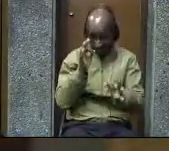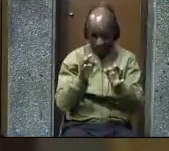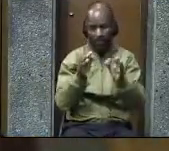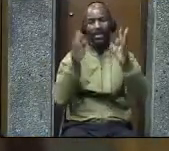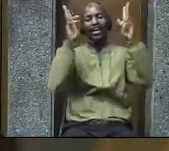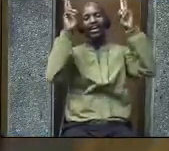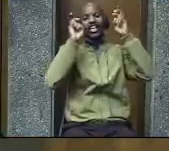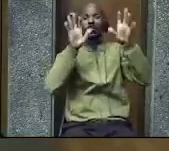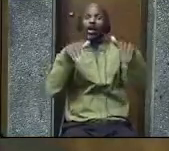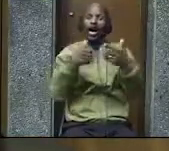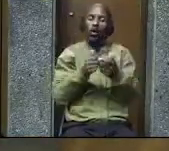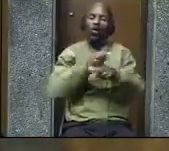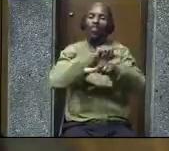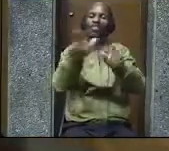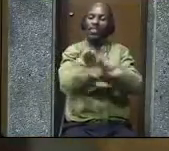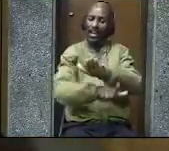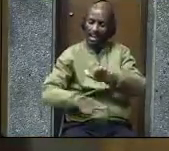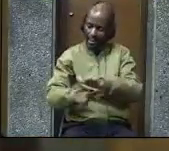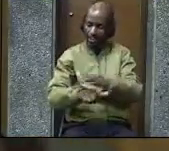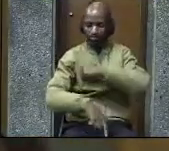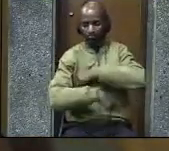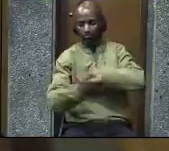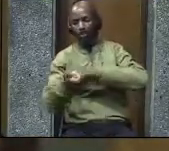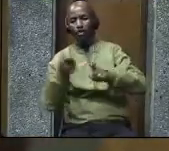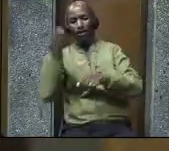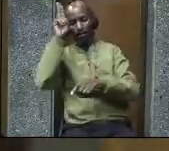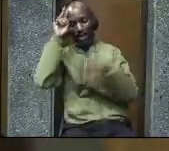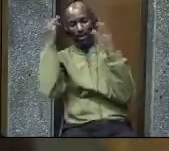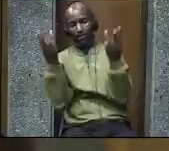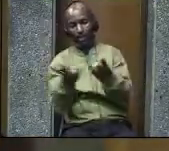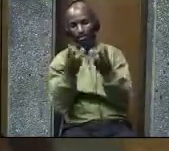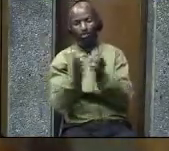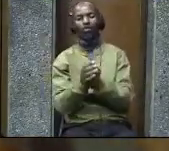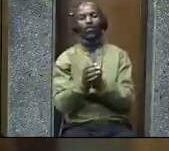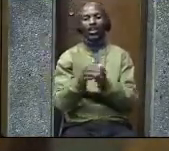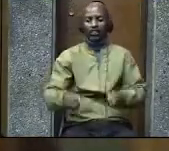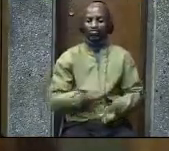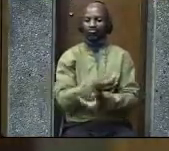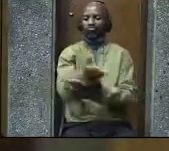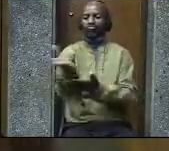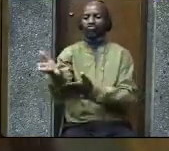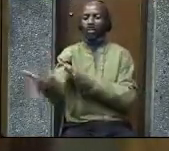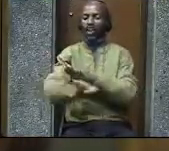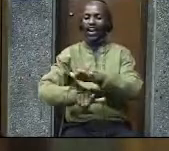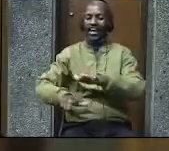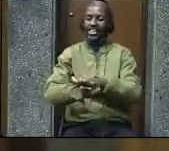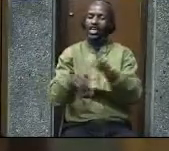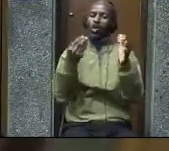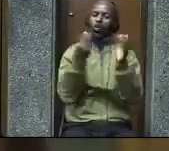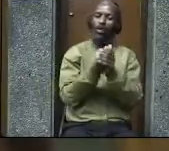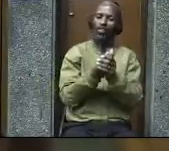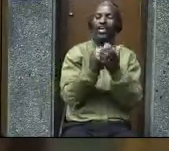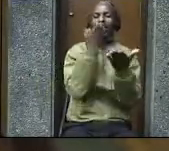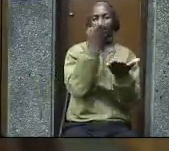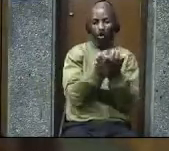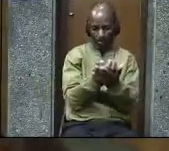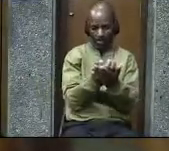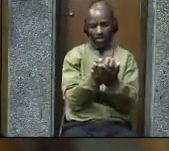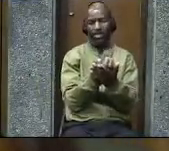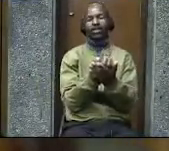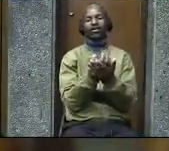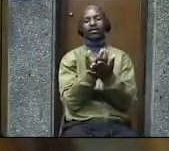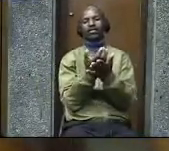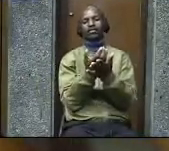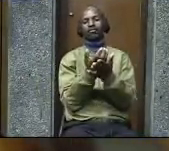issues of how land was taken from black people, all that. Land redistribution with economical